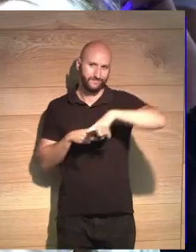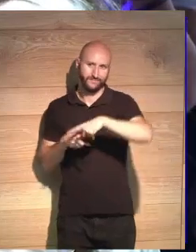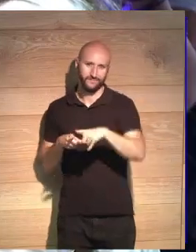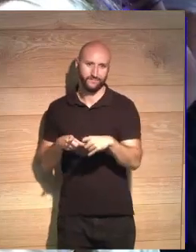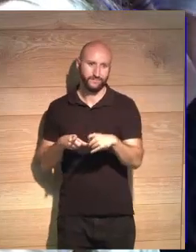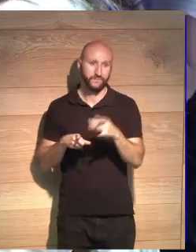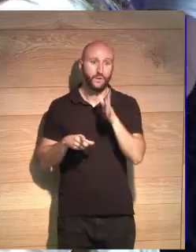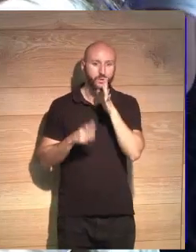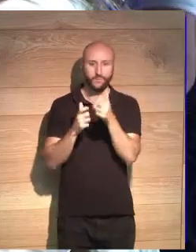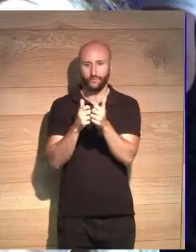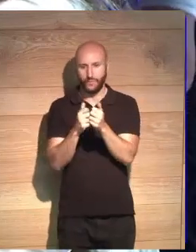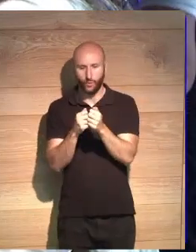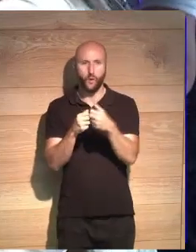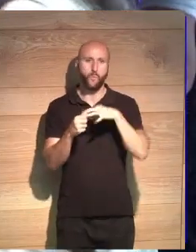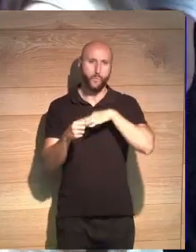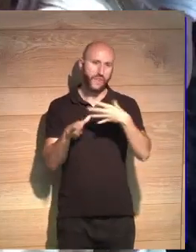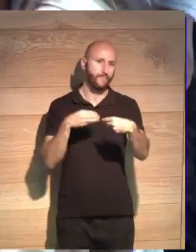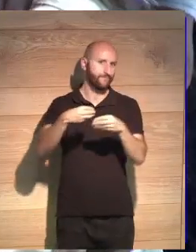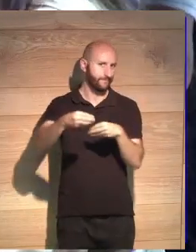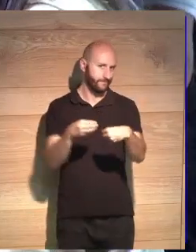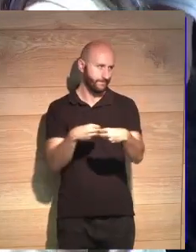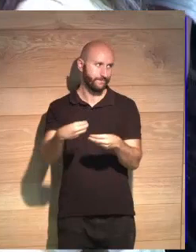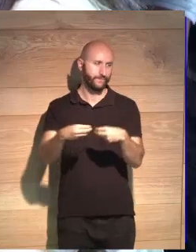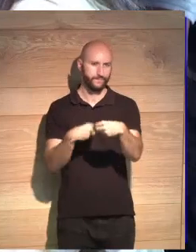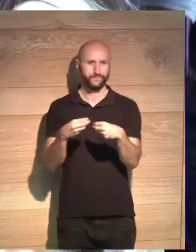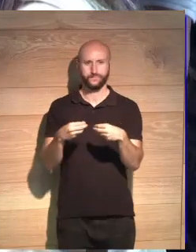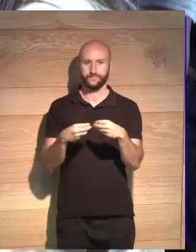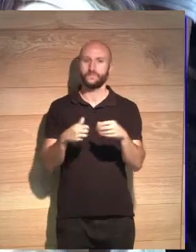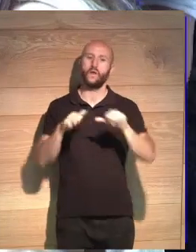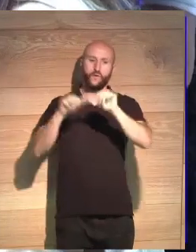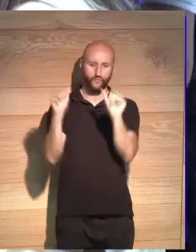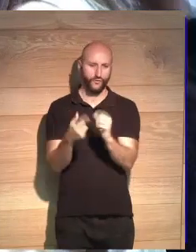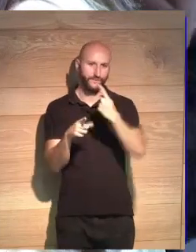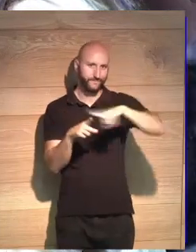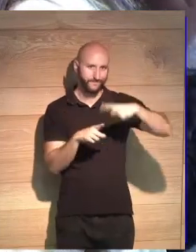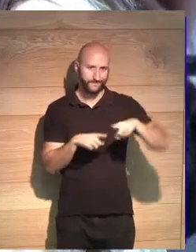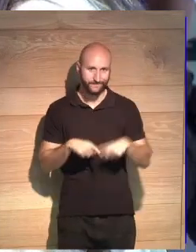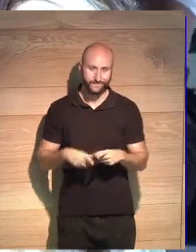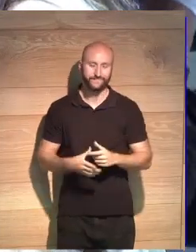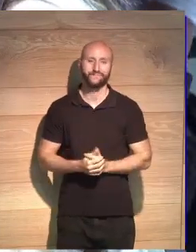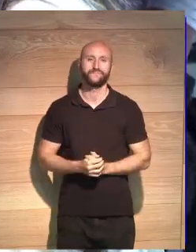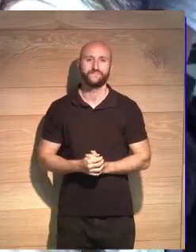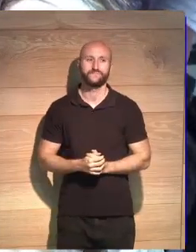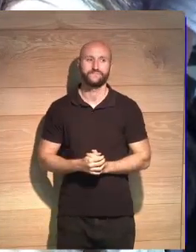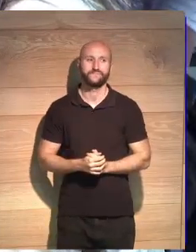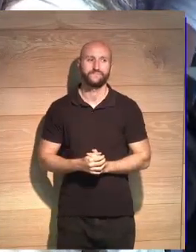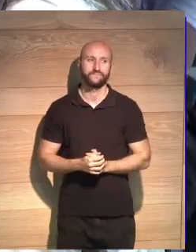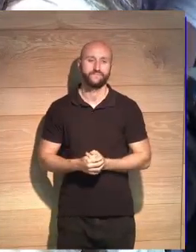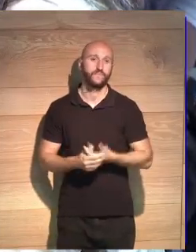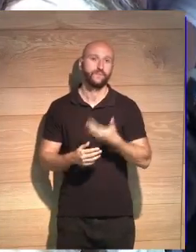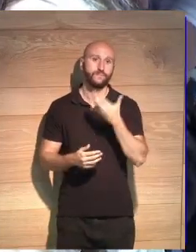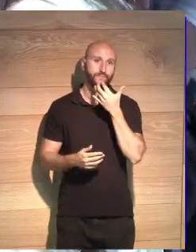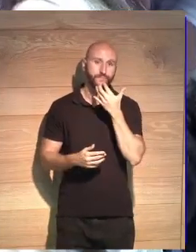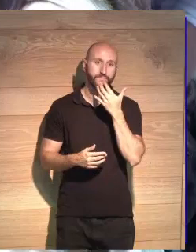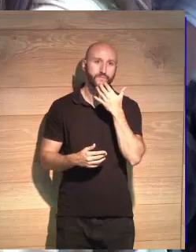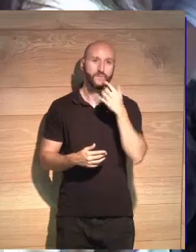disciplines. Obviously, video games have different shapes and they can be approached in many different ways, but